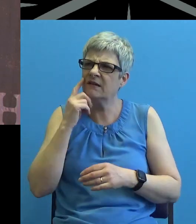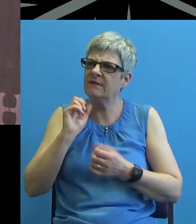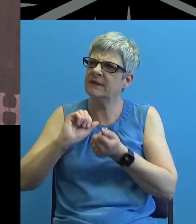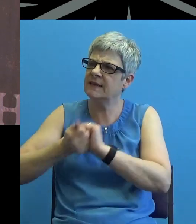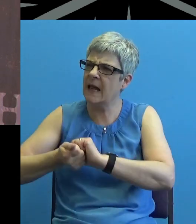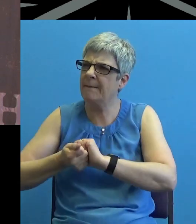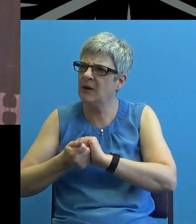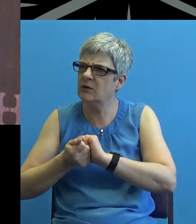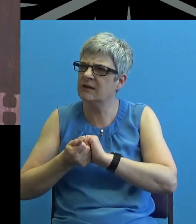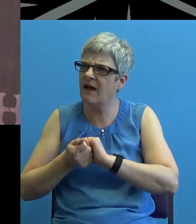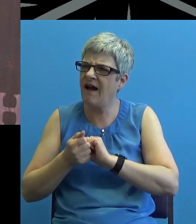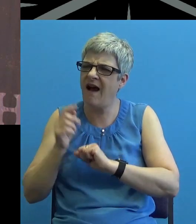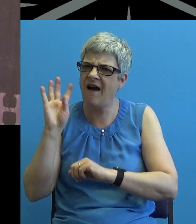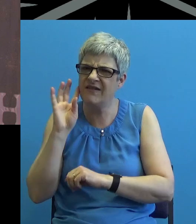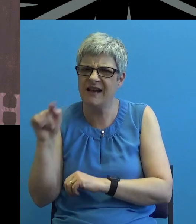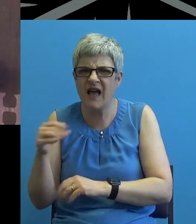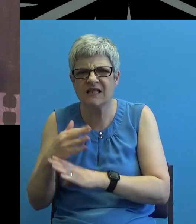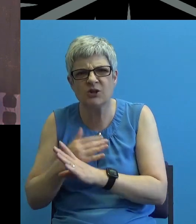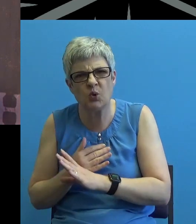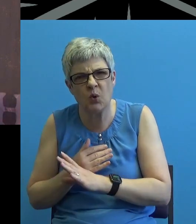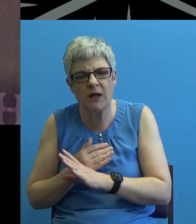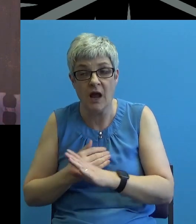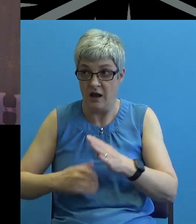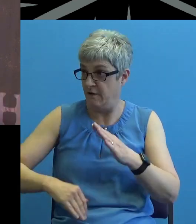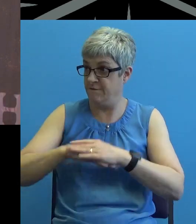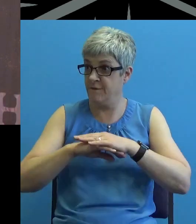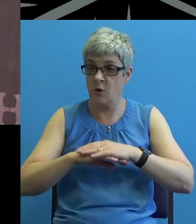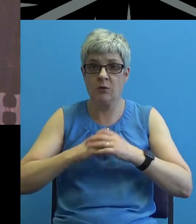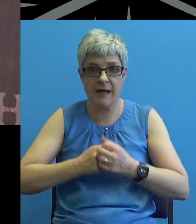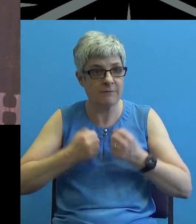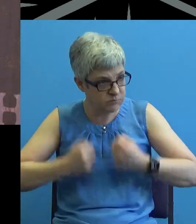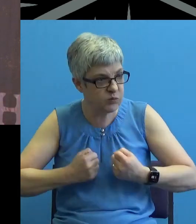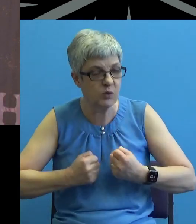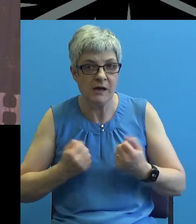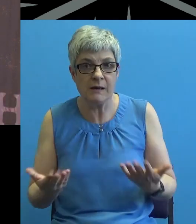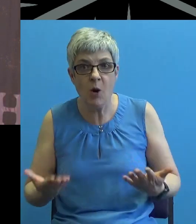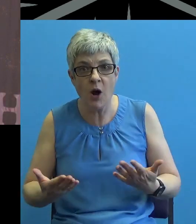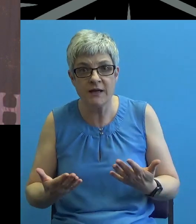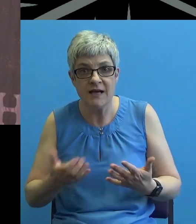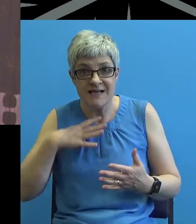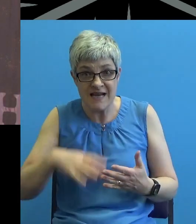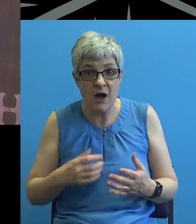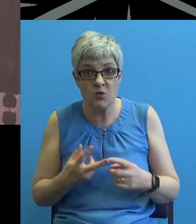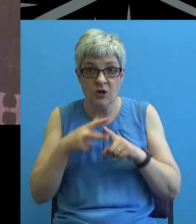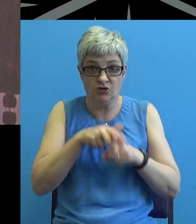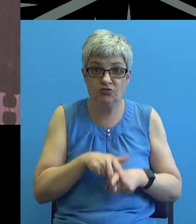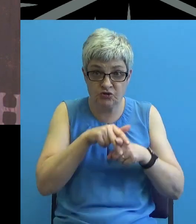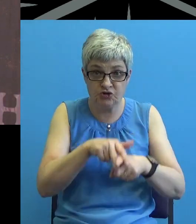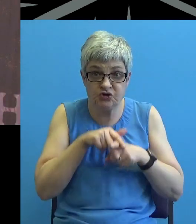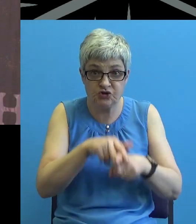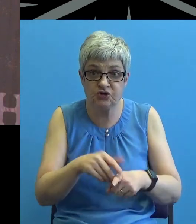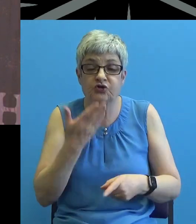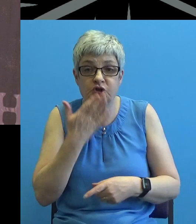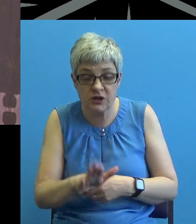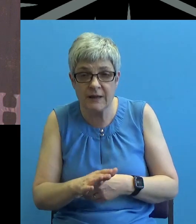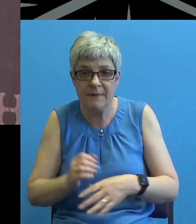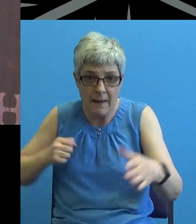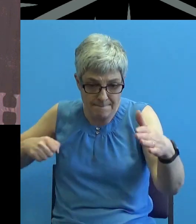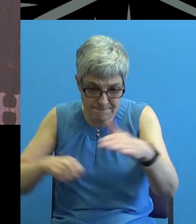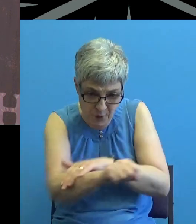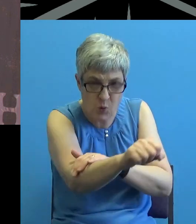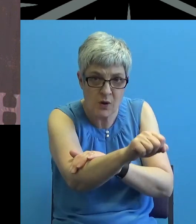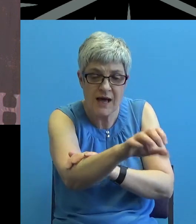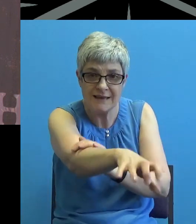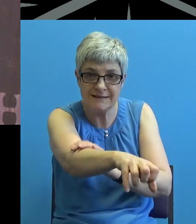that, are filled up with this. Here we go. This is what he's been telling us. He's going to ride into Jerusalem, storm in, and